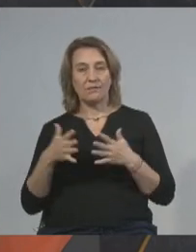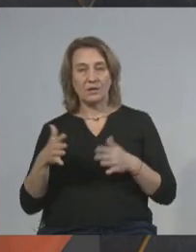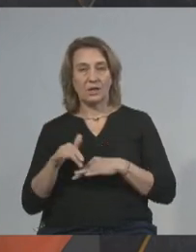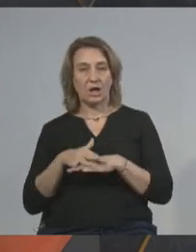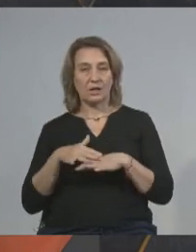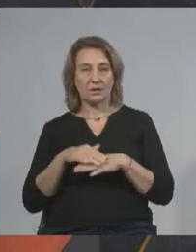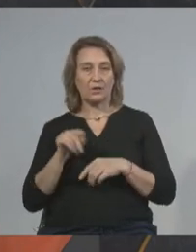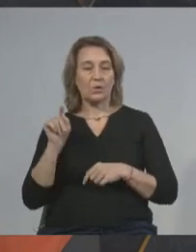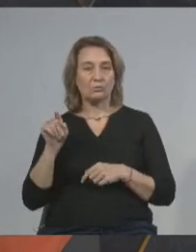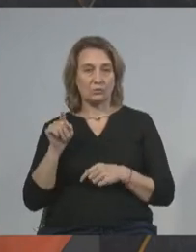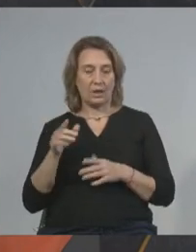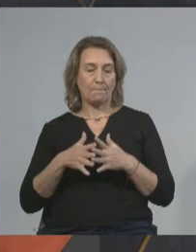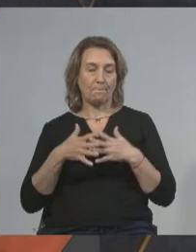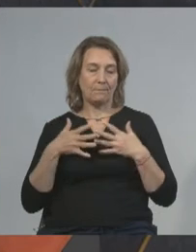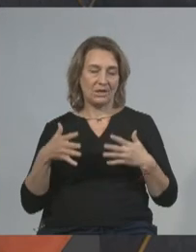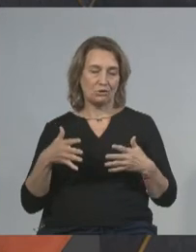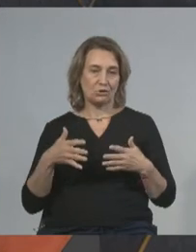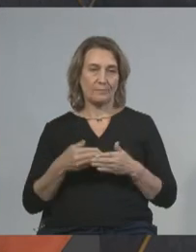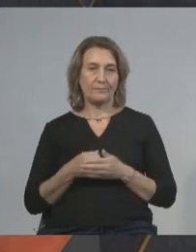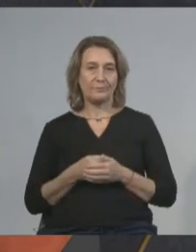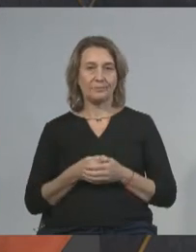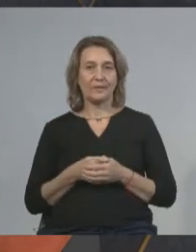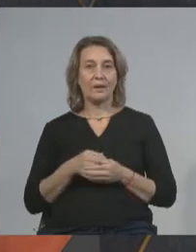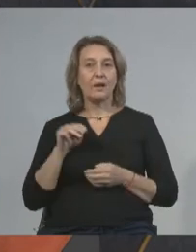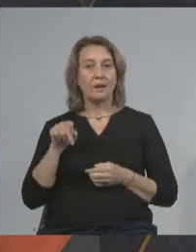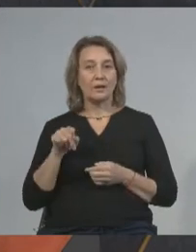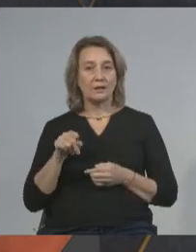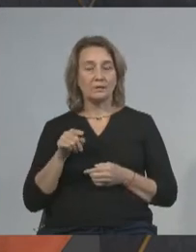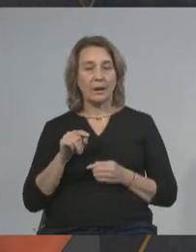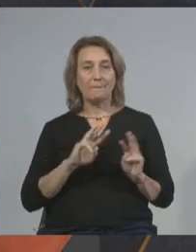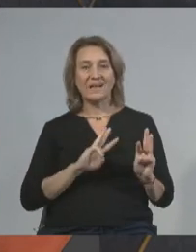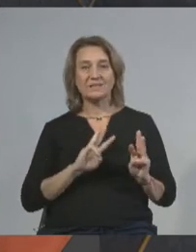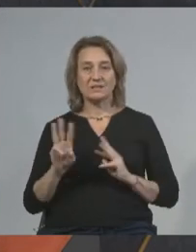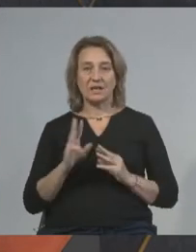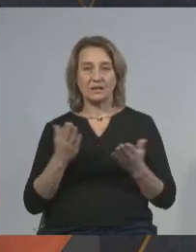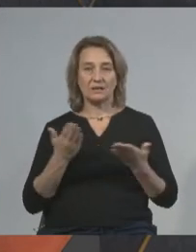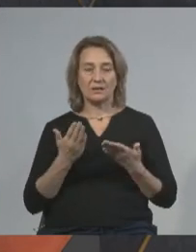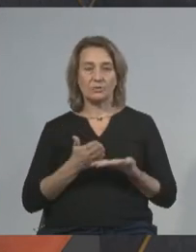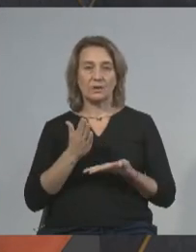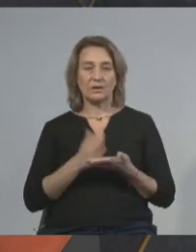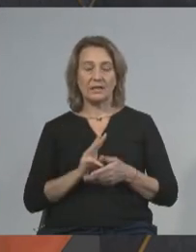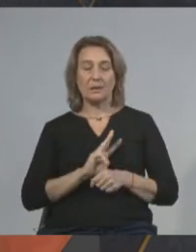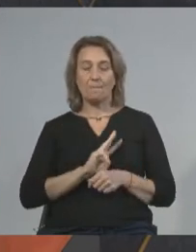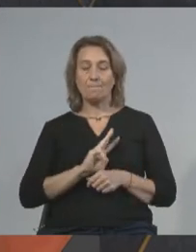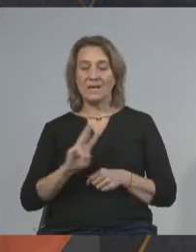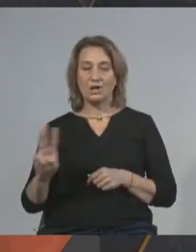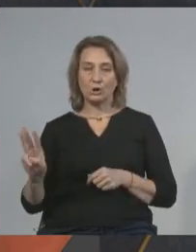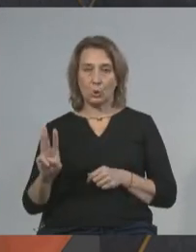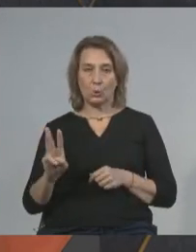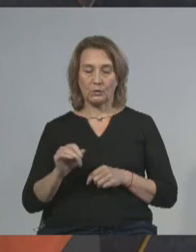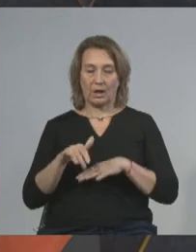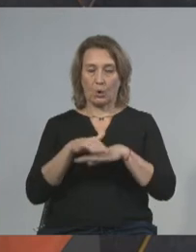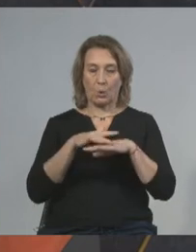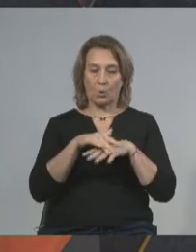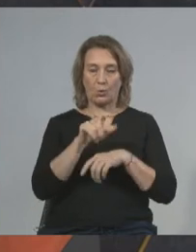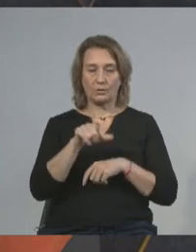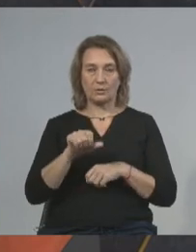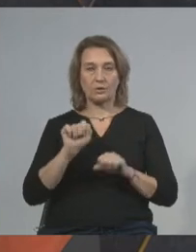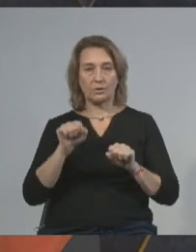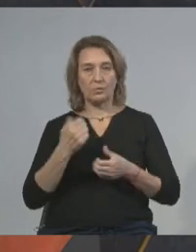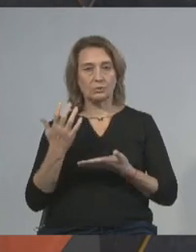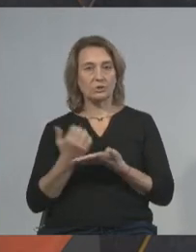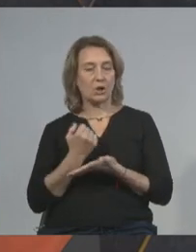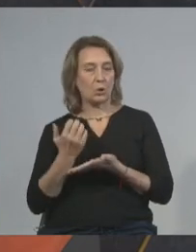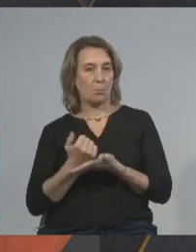have a very big market but their competition is much higher and the site which has one million audience can already